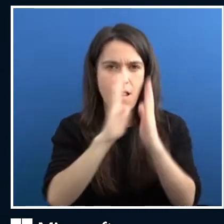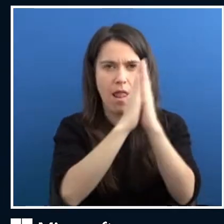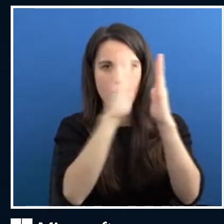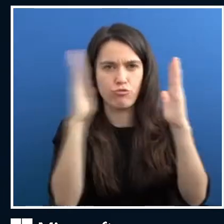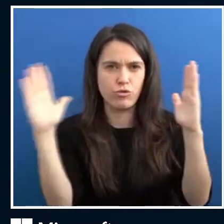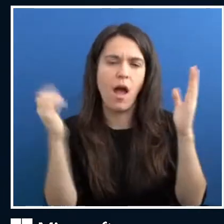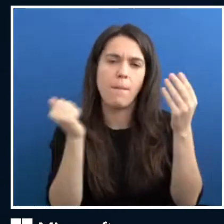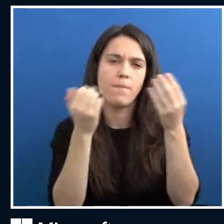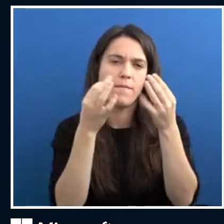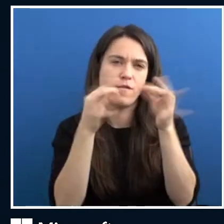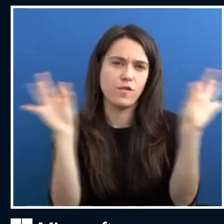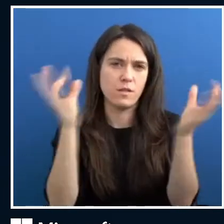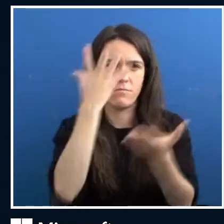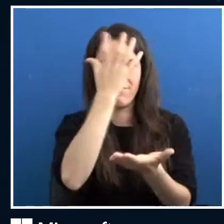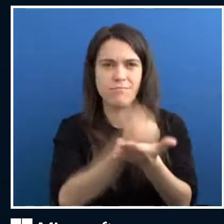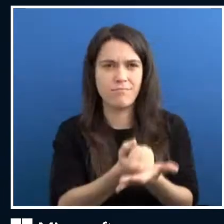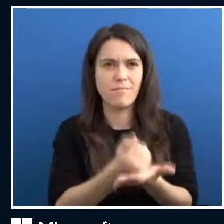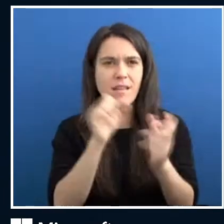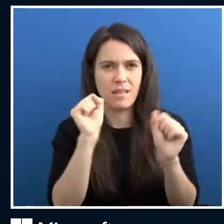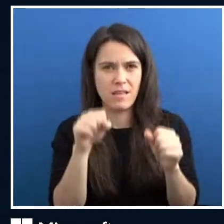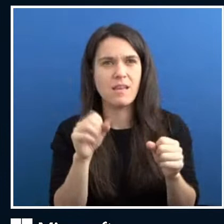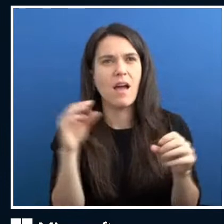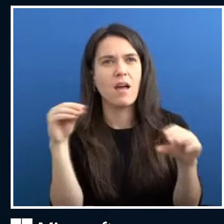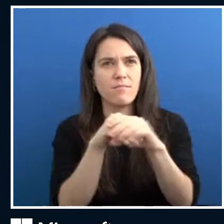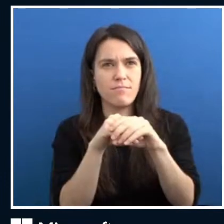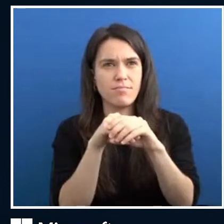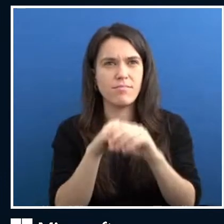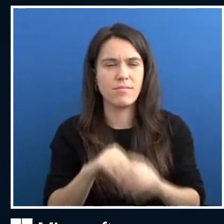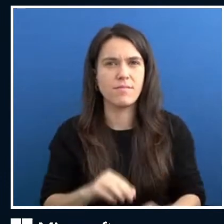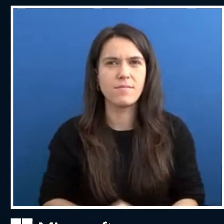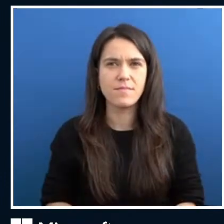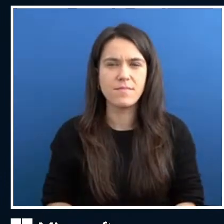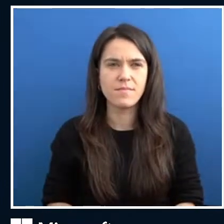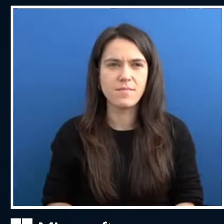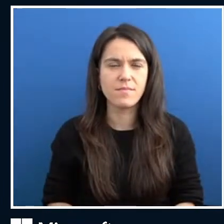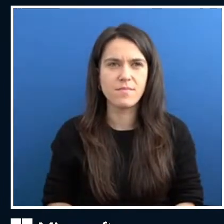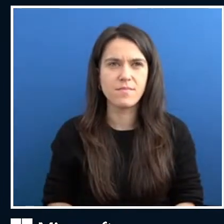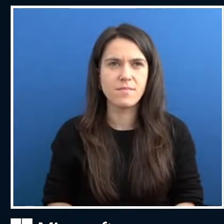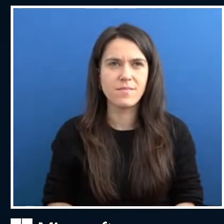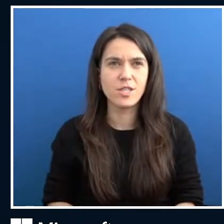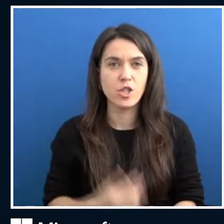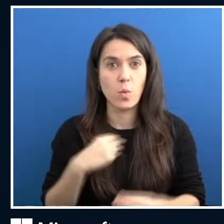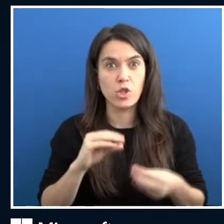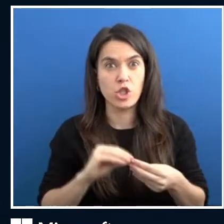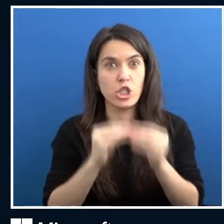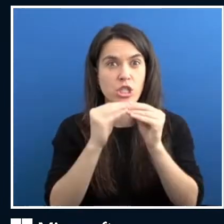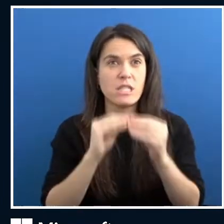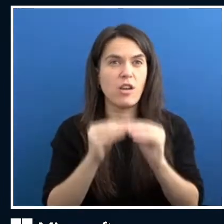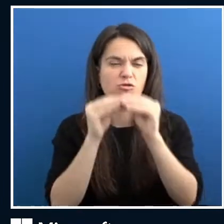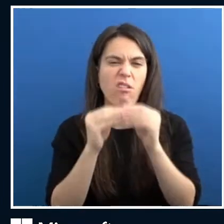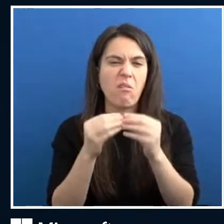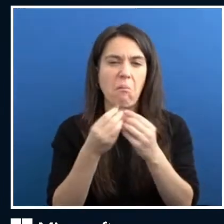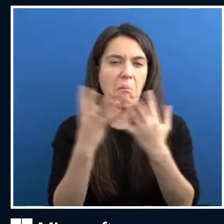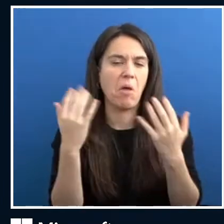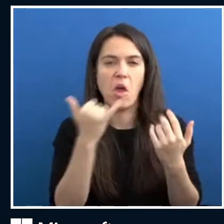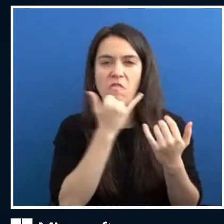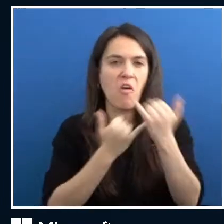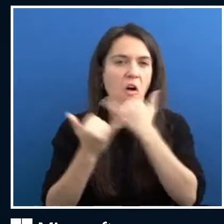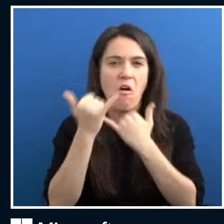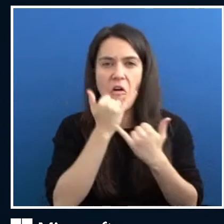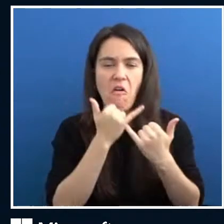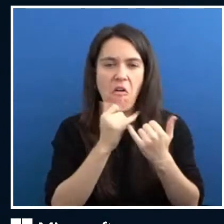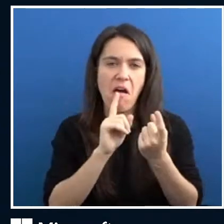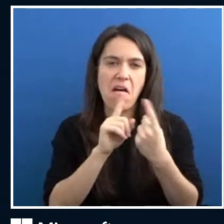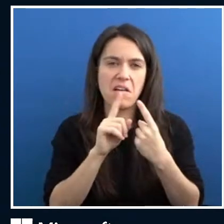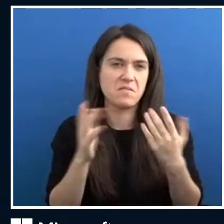by using GenSim, what we do is we generate the distractors, whatever the wrong answers that you have, and then we give it out as an